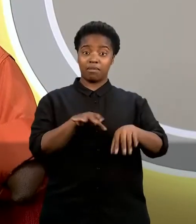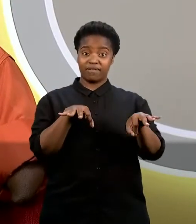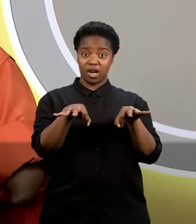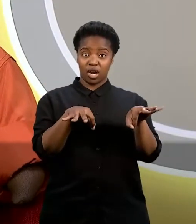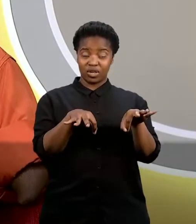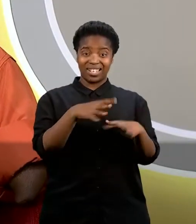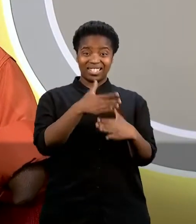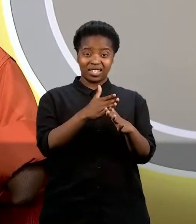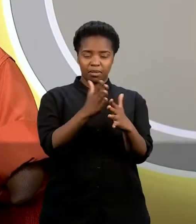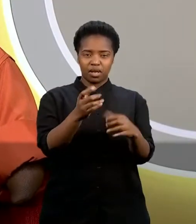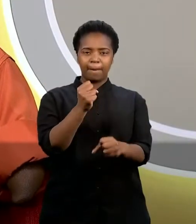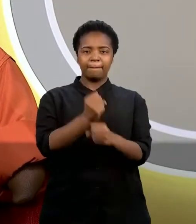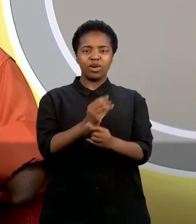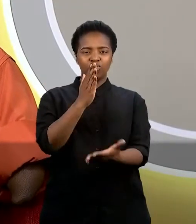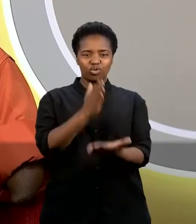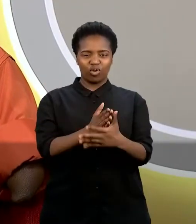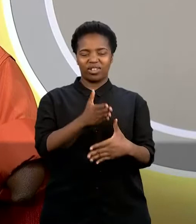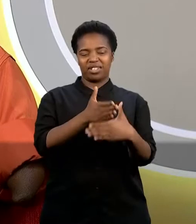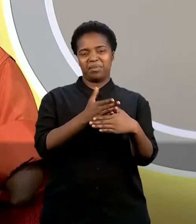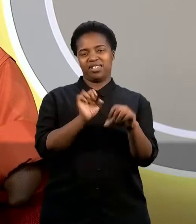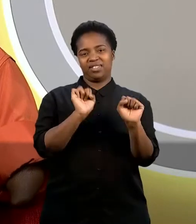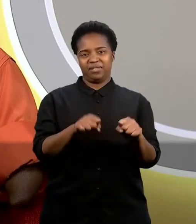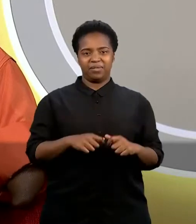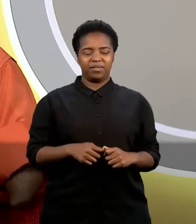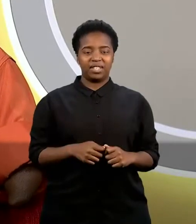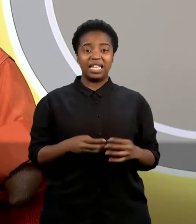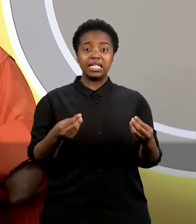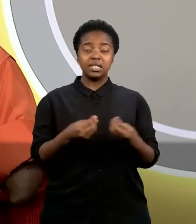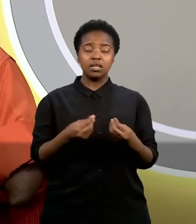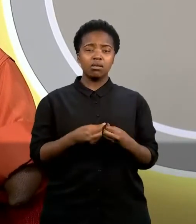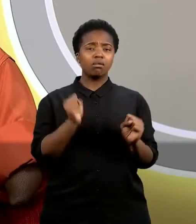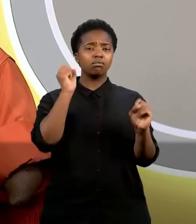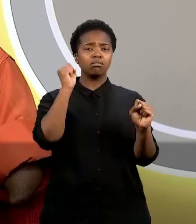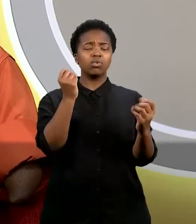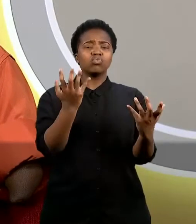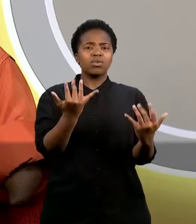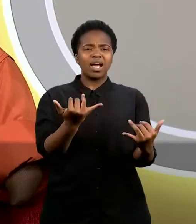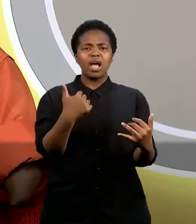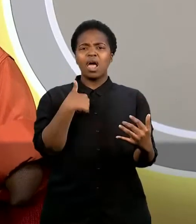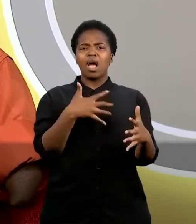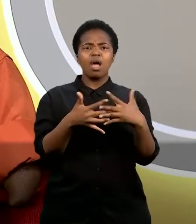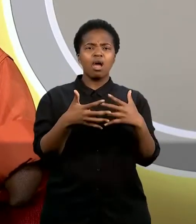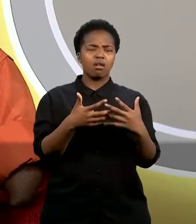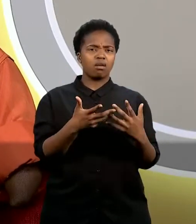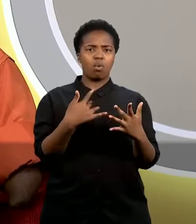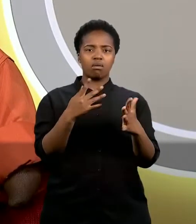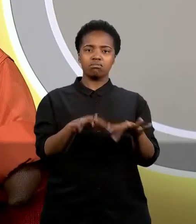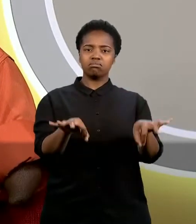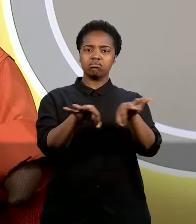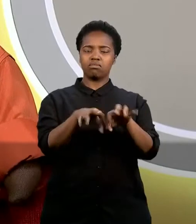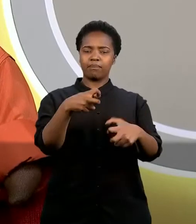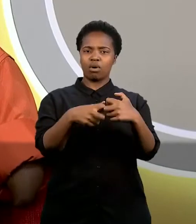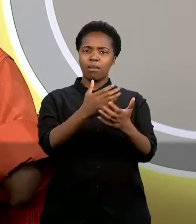sebitsing. Ebile es nambu ikarabelo e fetohe dintho tse sa qojweng meharo le tshenyo ke mathata